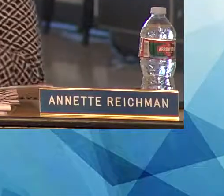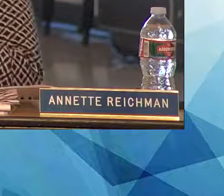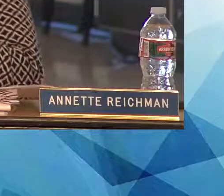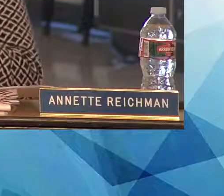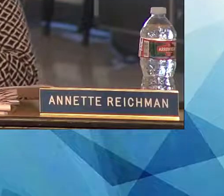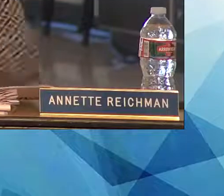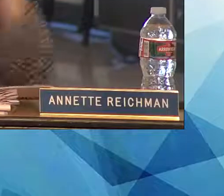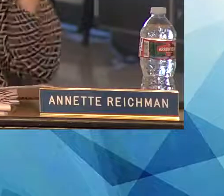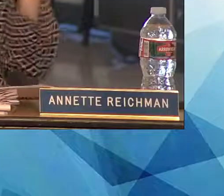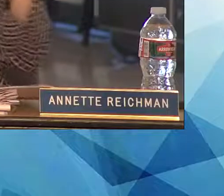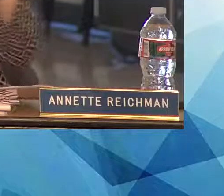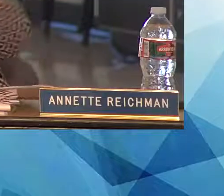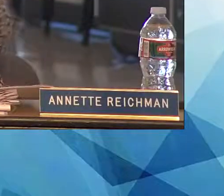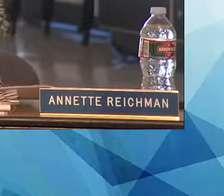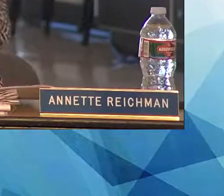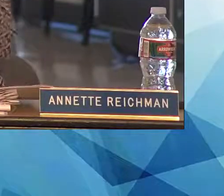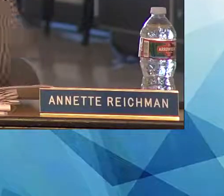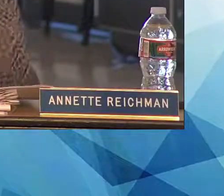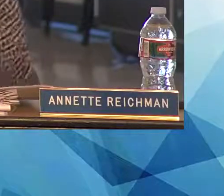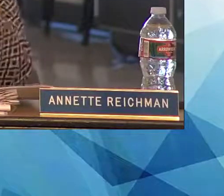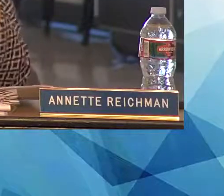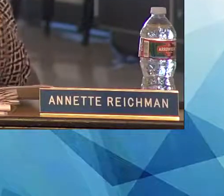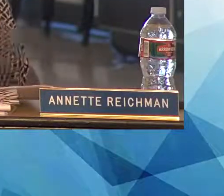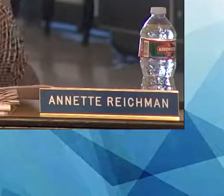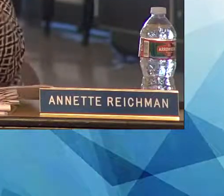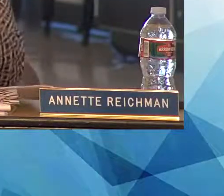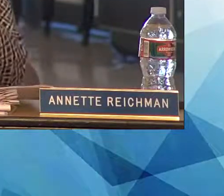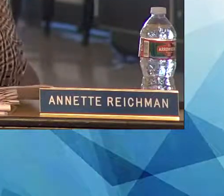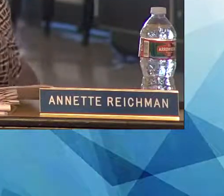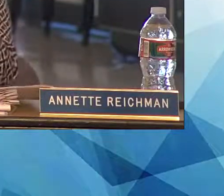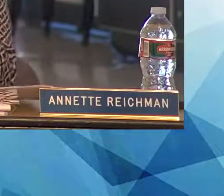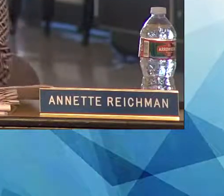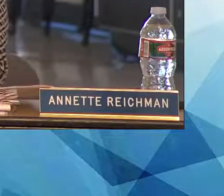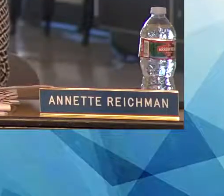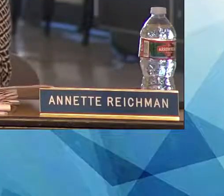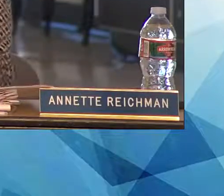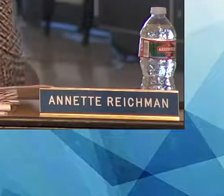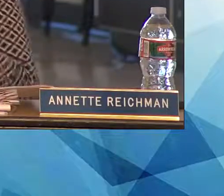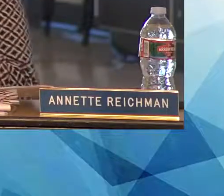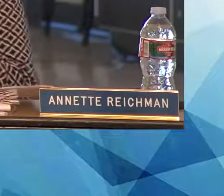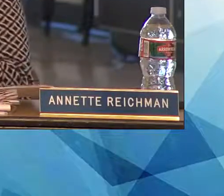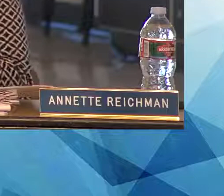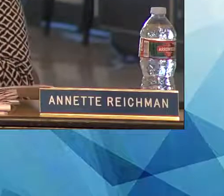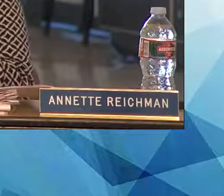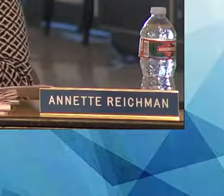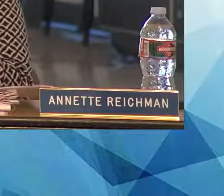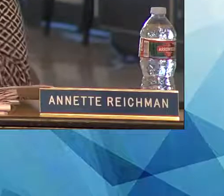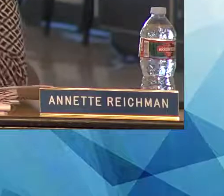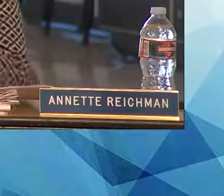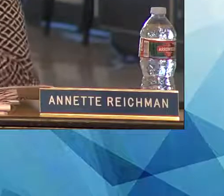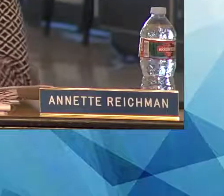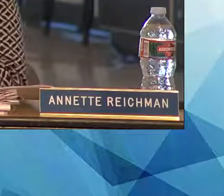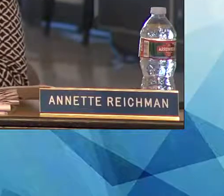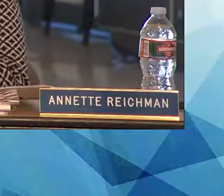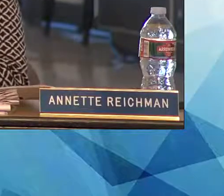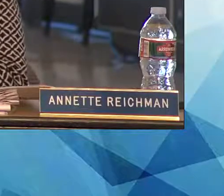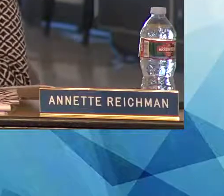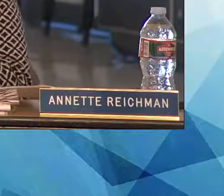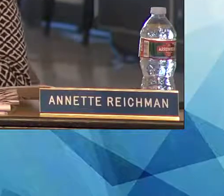30,000 aerial overview of what's happening in the agency, and then others